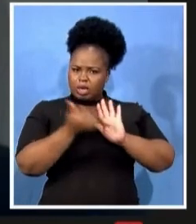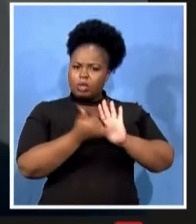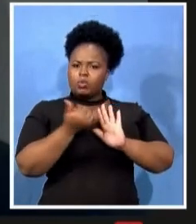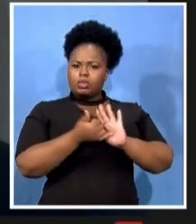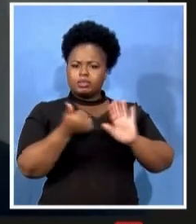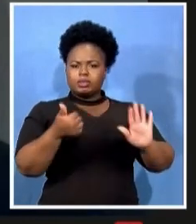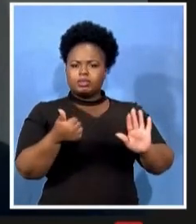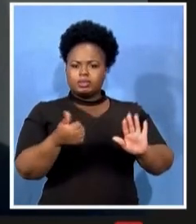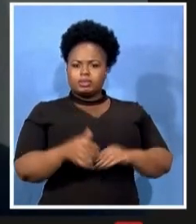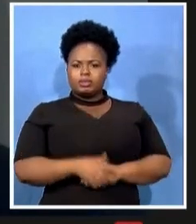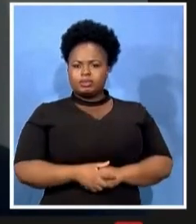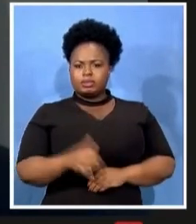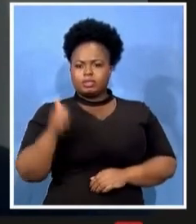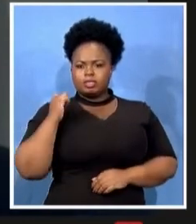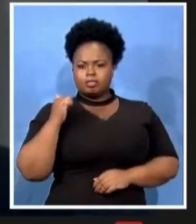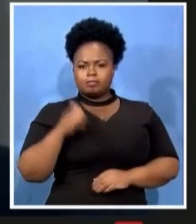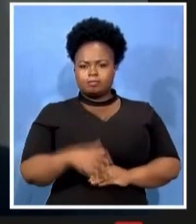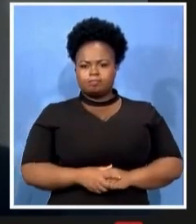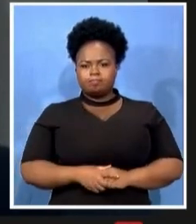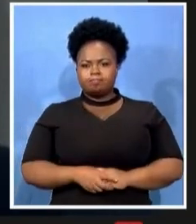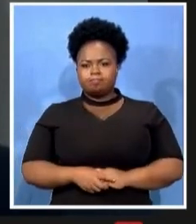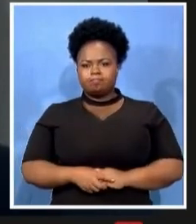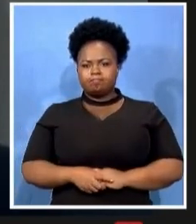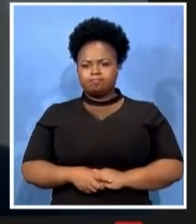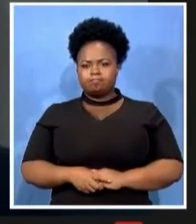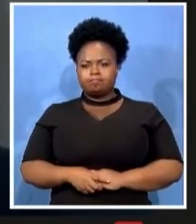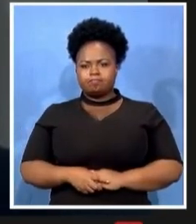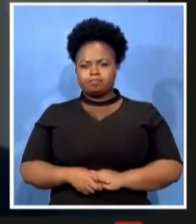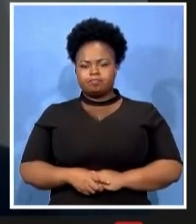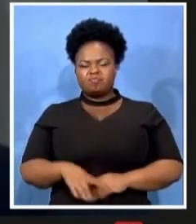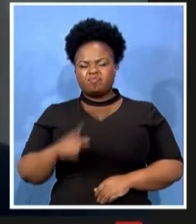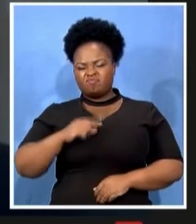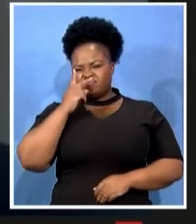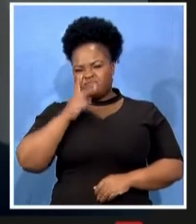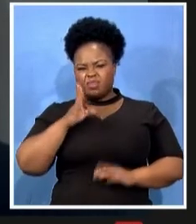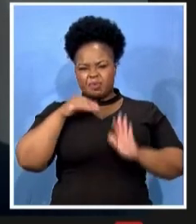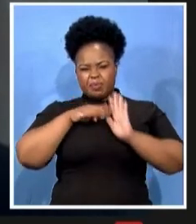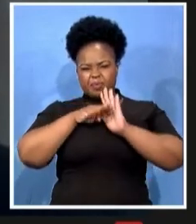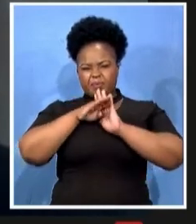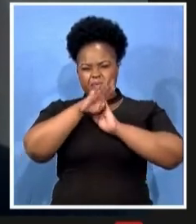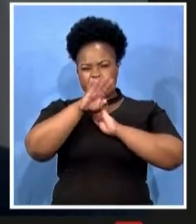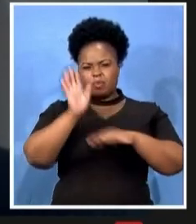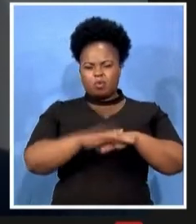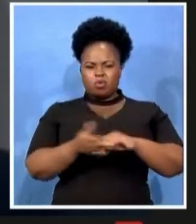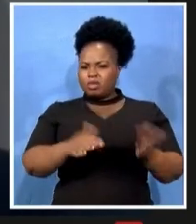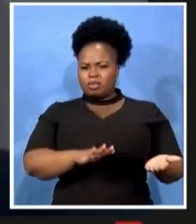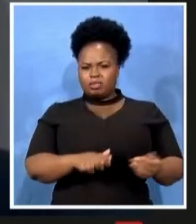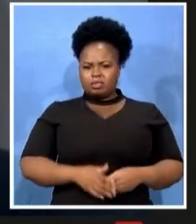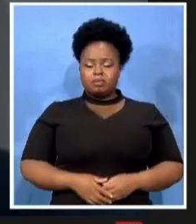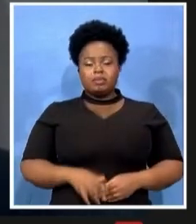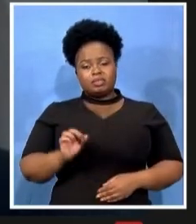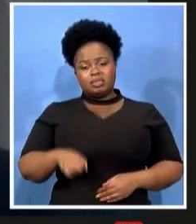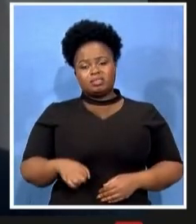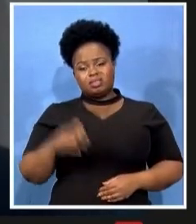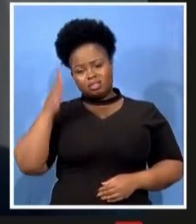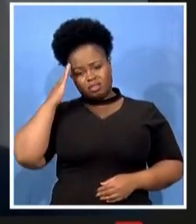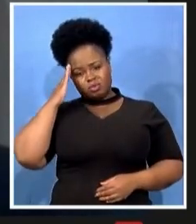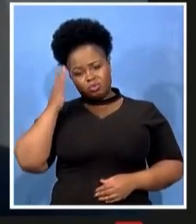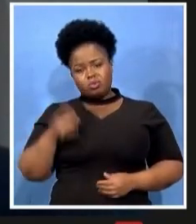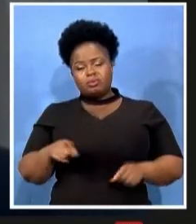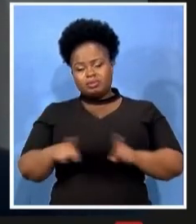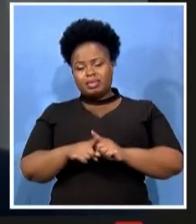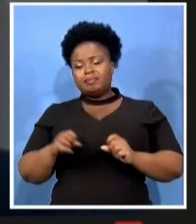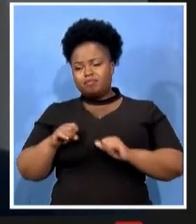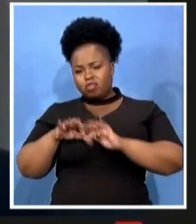we saw that increase in spike in the number of deaths. And obviously it goes along with the number of infections. And we've